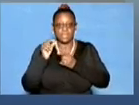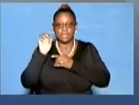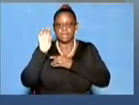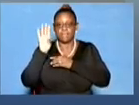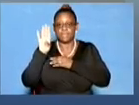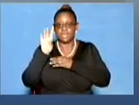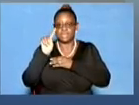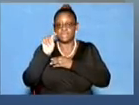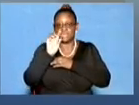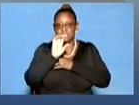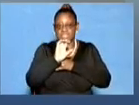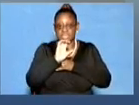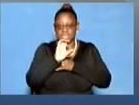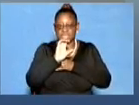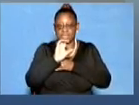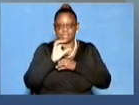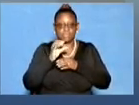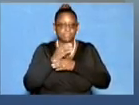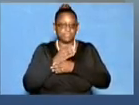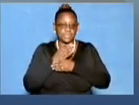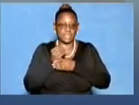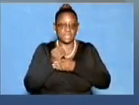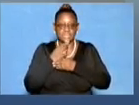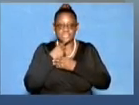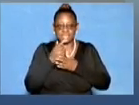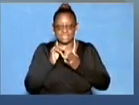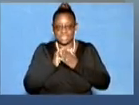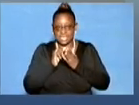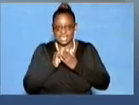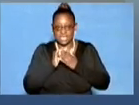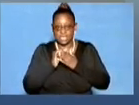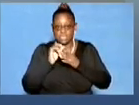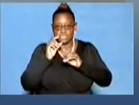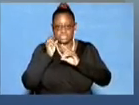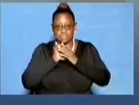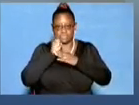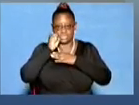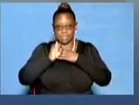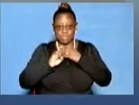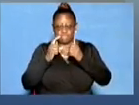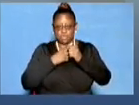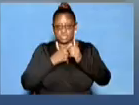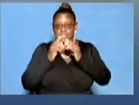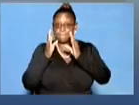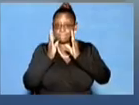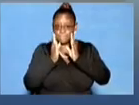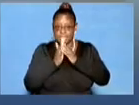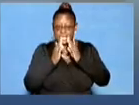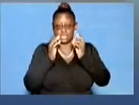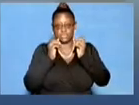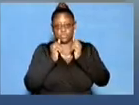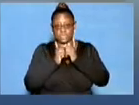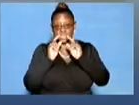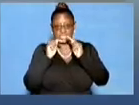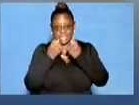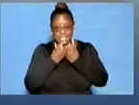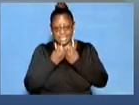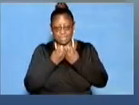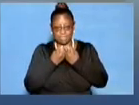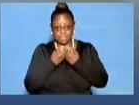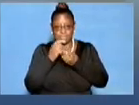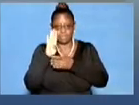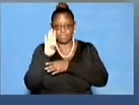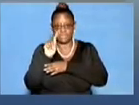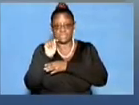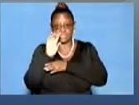Bahamas Telecommunications Company. In fact, it disclosed that on September 1st, ERCO met with BTC's executive leadership team to discuss